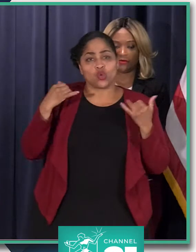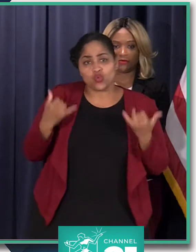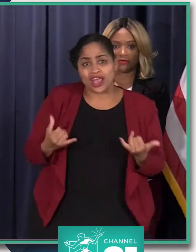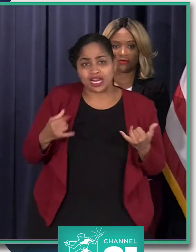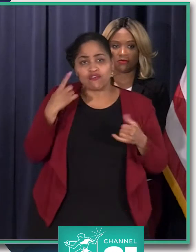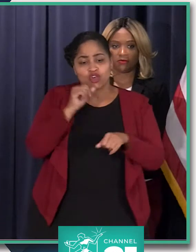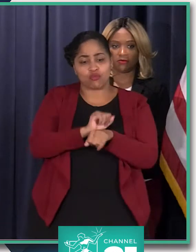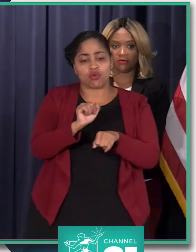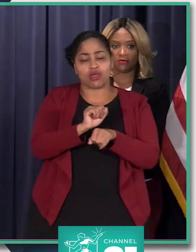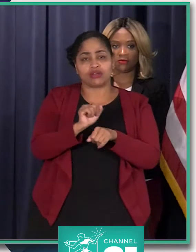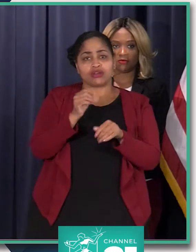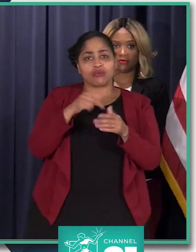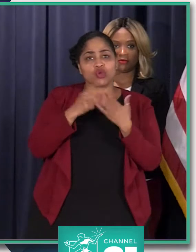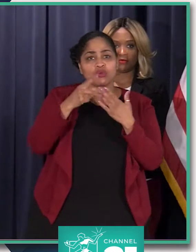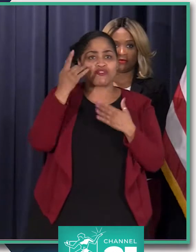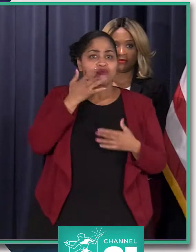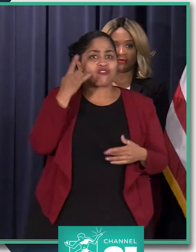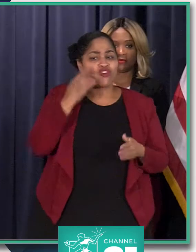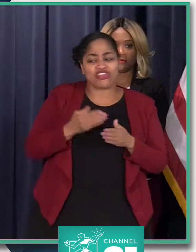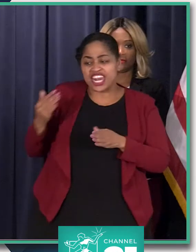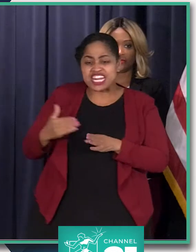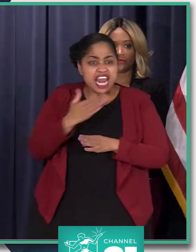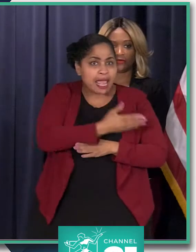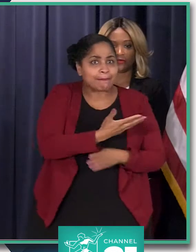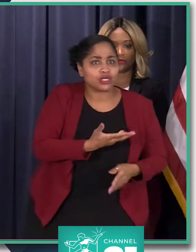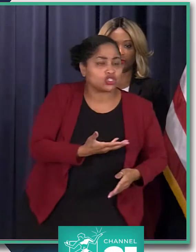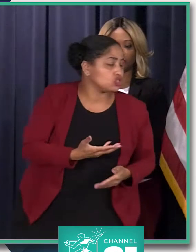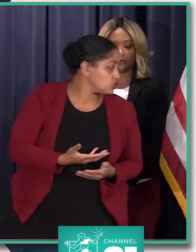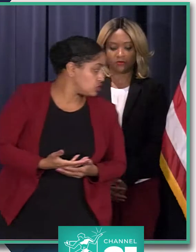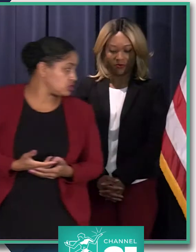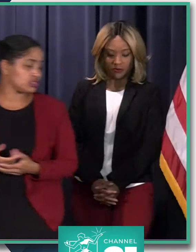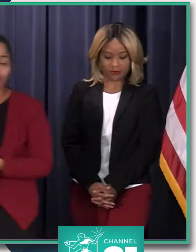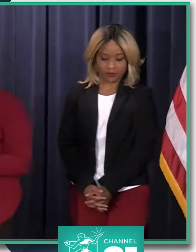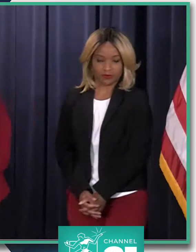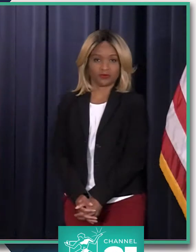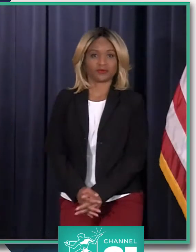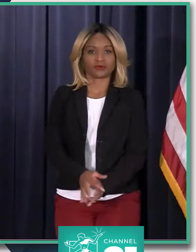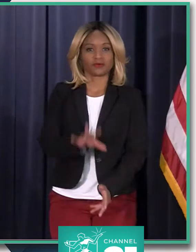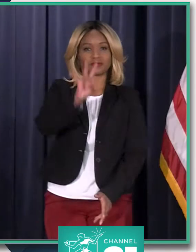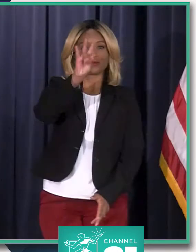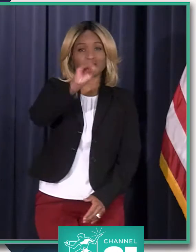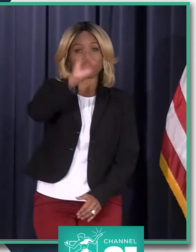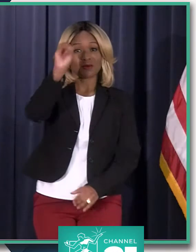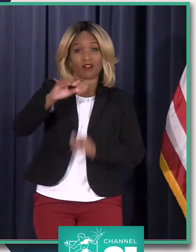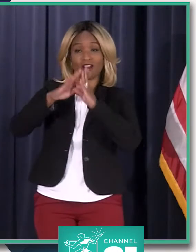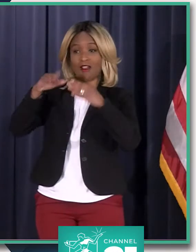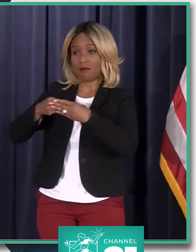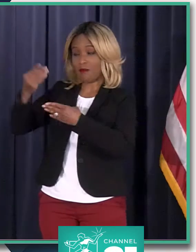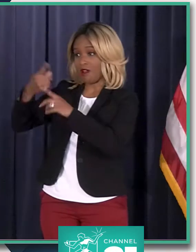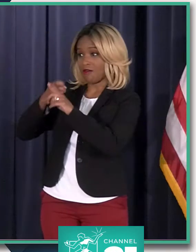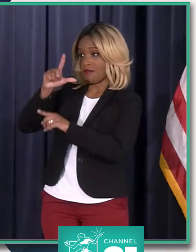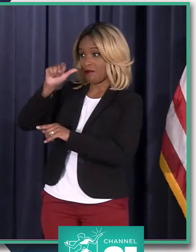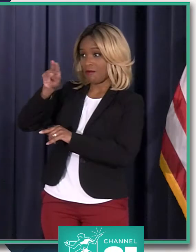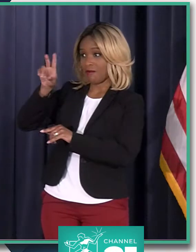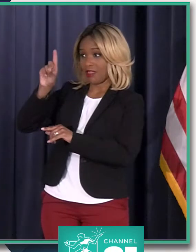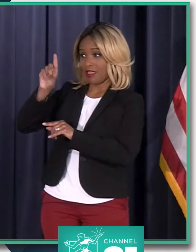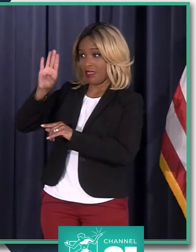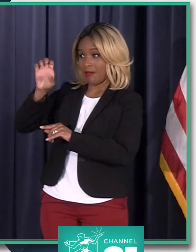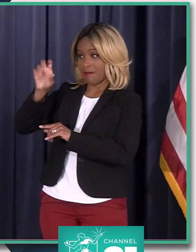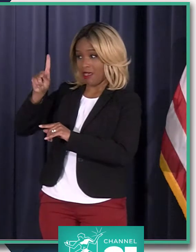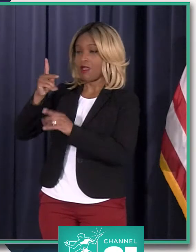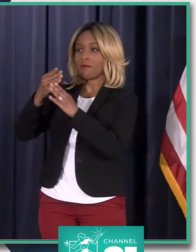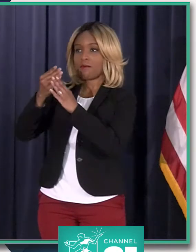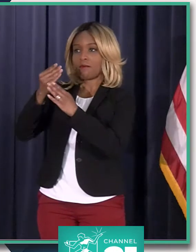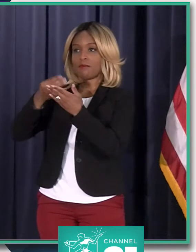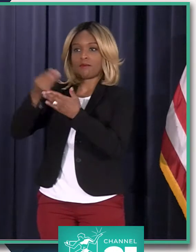program for preference for the neighbors to be able to buy the house. 70% of the houses bought from the land bank are bought by Detroiters. The great majority